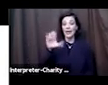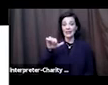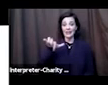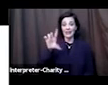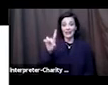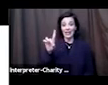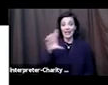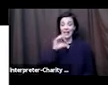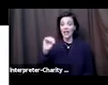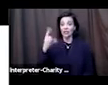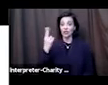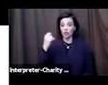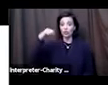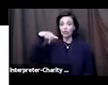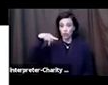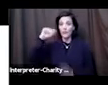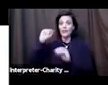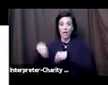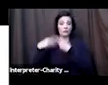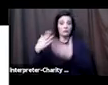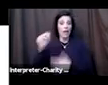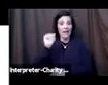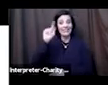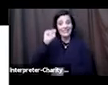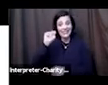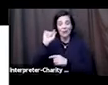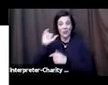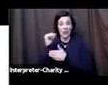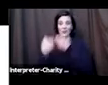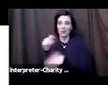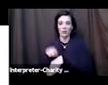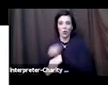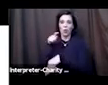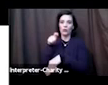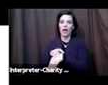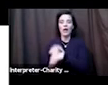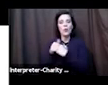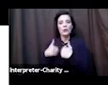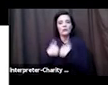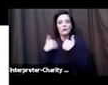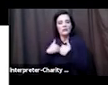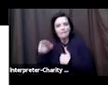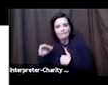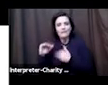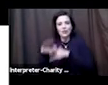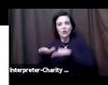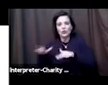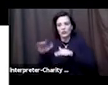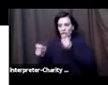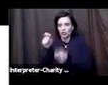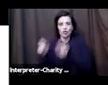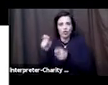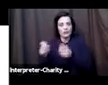And it takes a long time. And the thing that I always felt with little kids is they change so rapidly that if